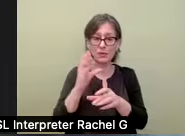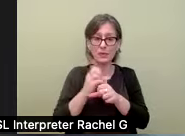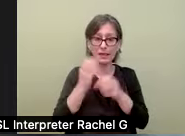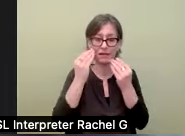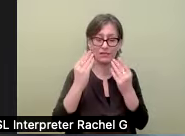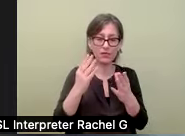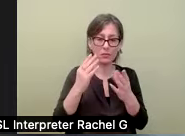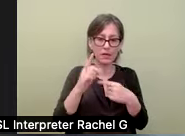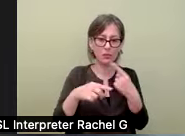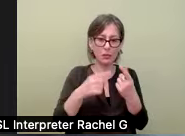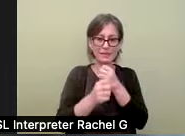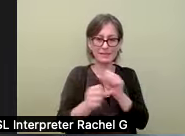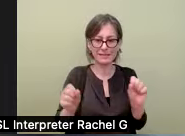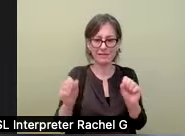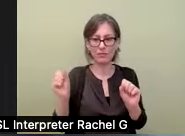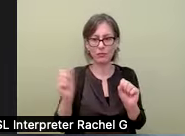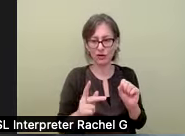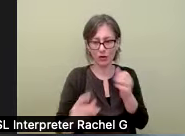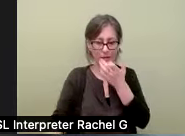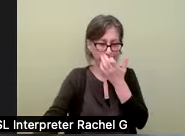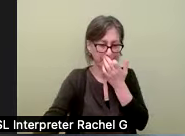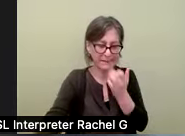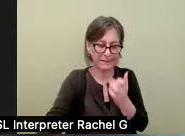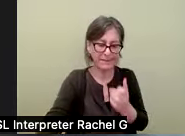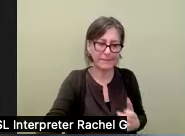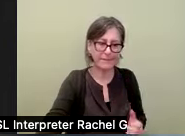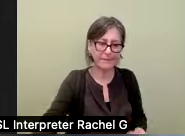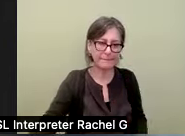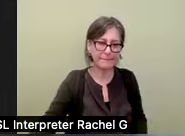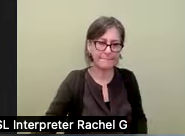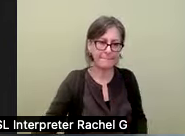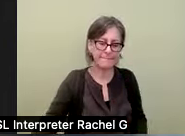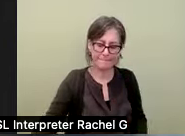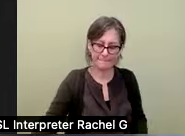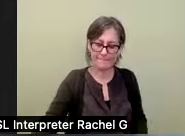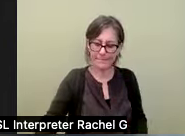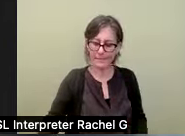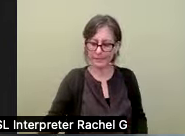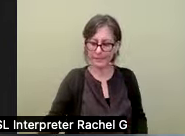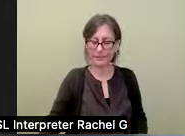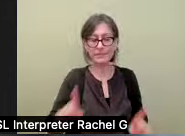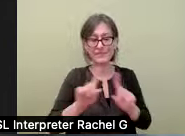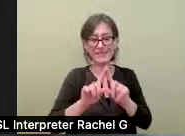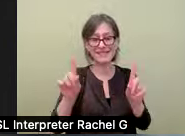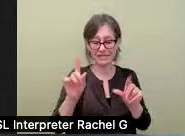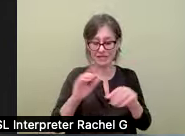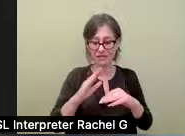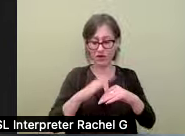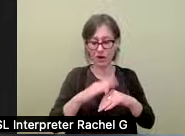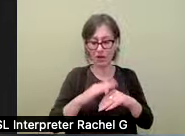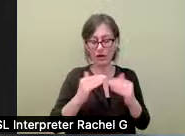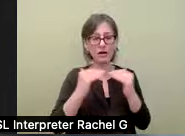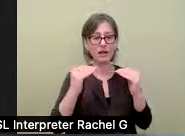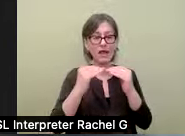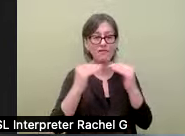as to when it's safe for you to return. Next slide. So here is the different tsunami alert levels that you may